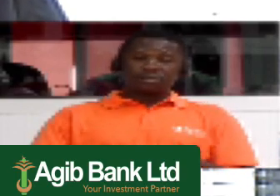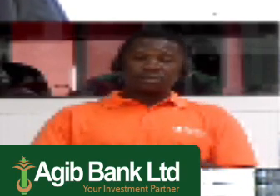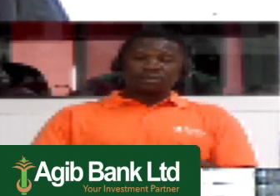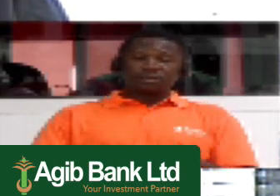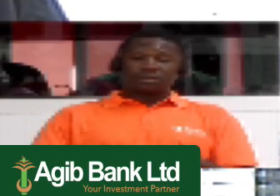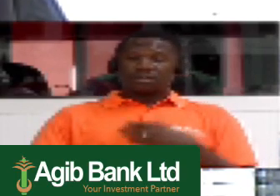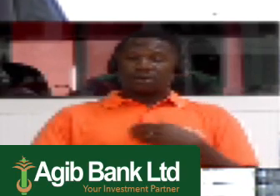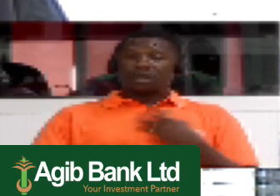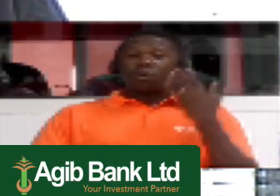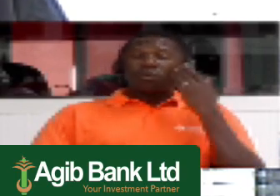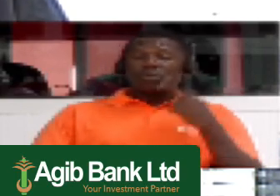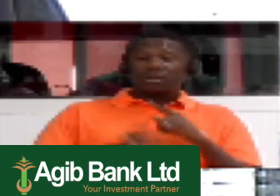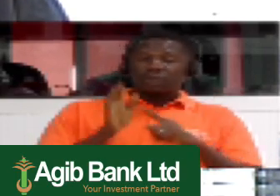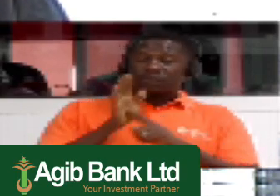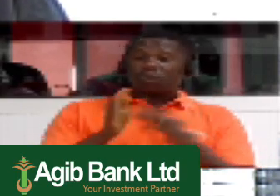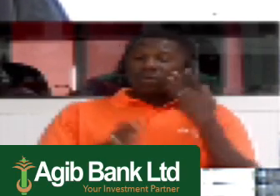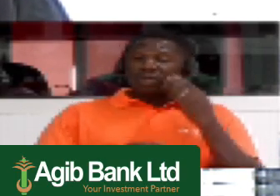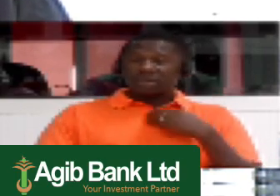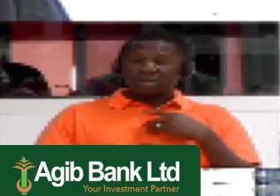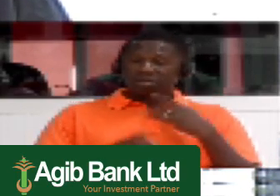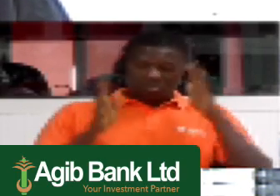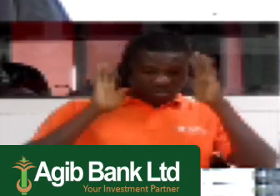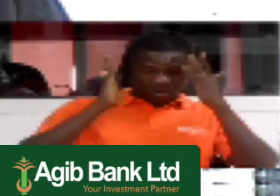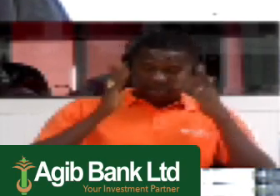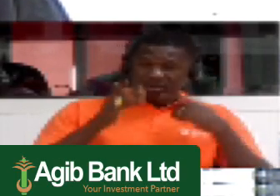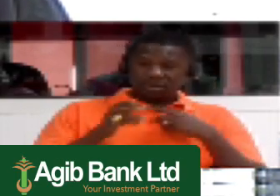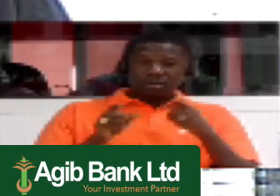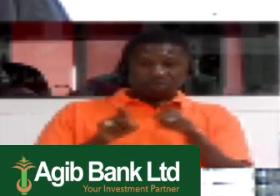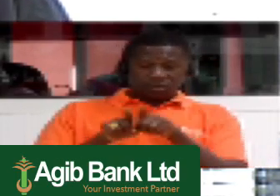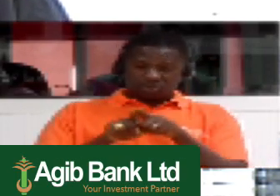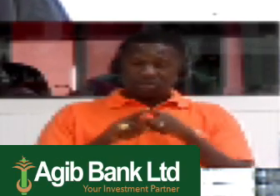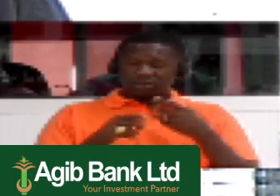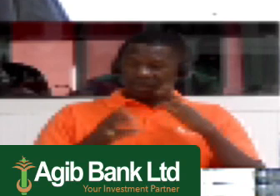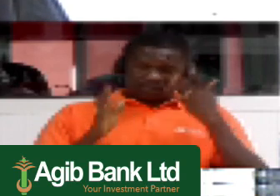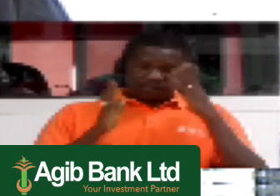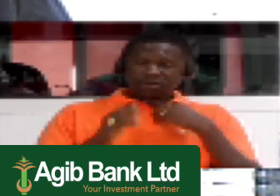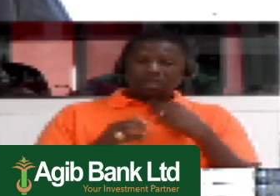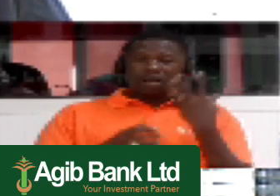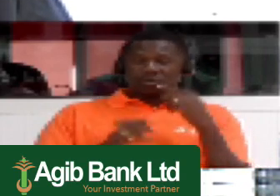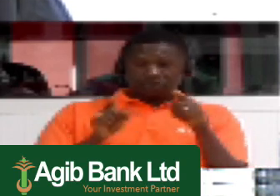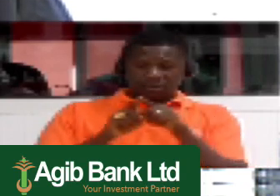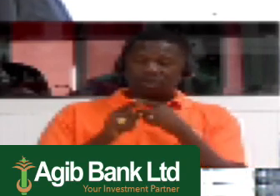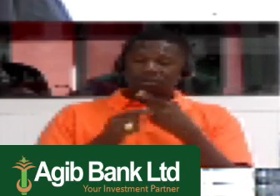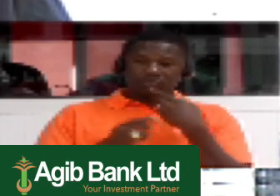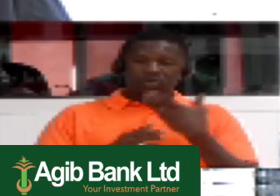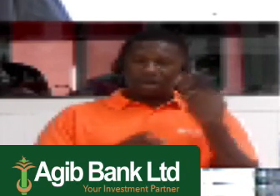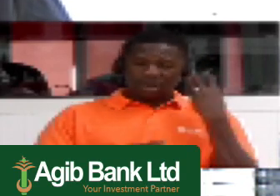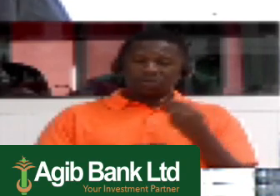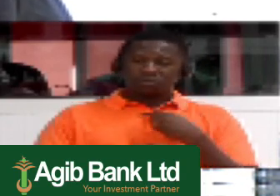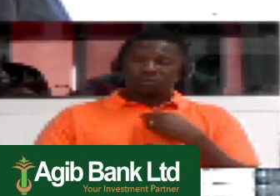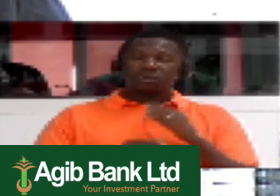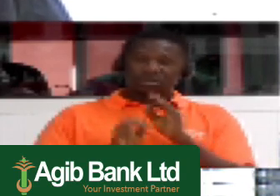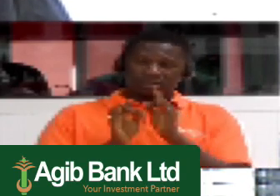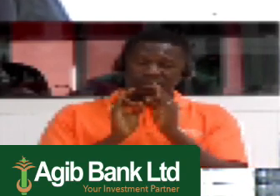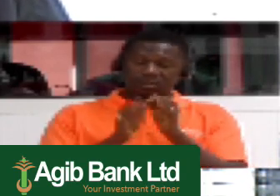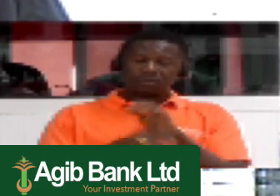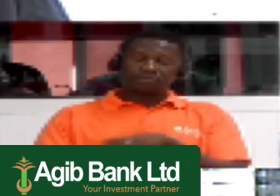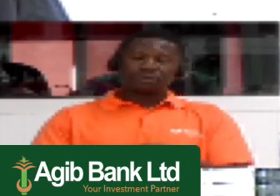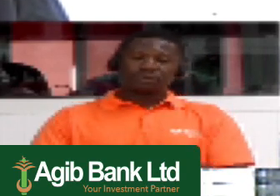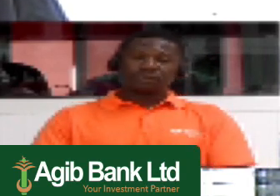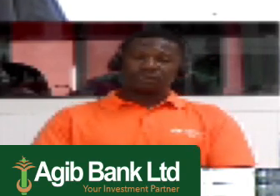ila discipline o Kenya. And also to maintain discipline if there is any misunderstanding amongst the men. Military